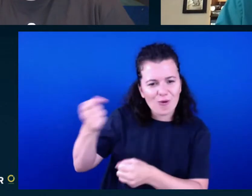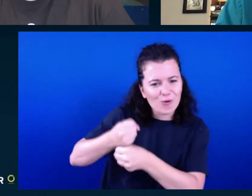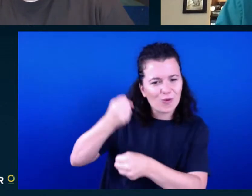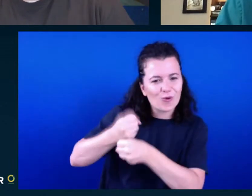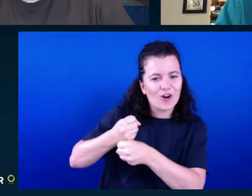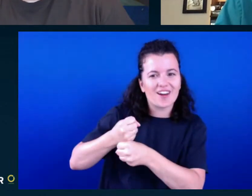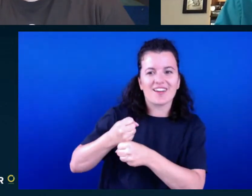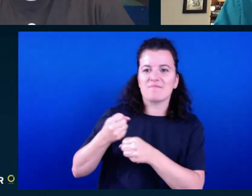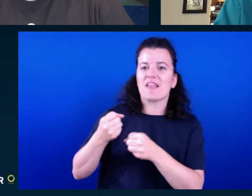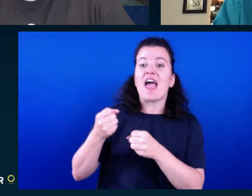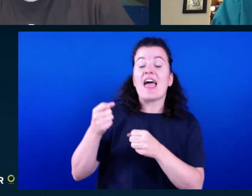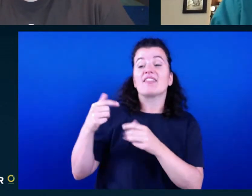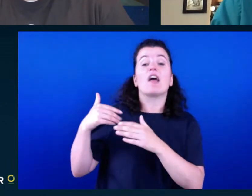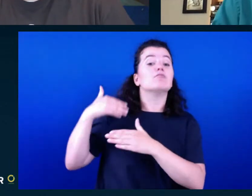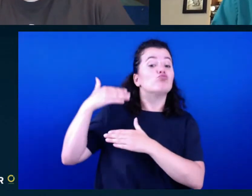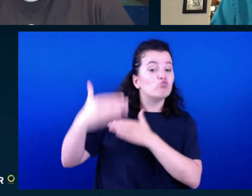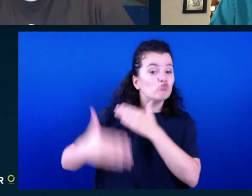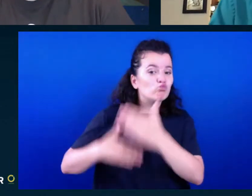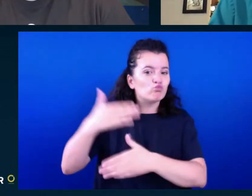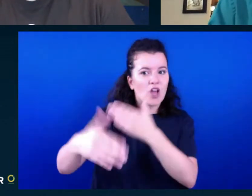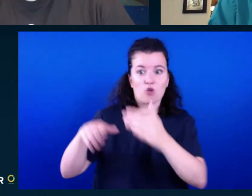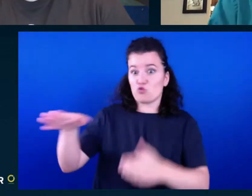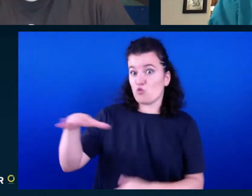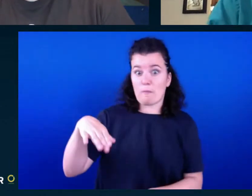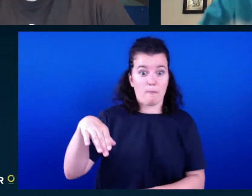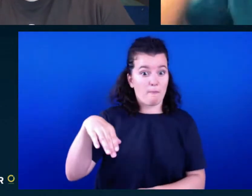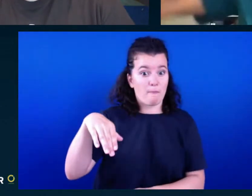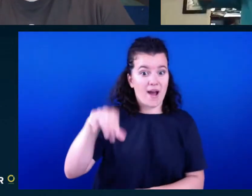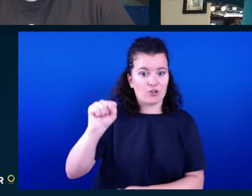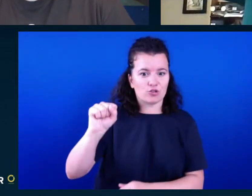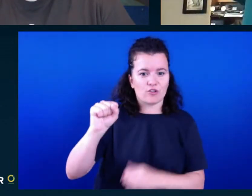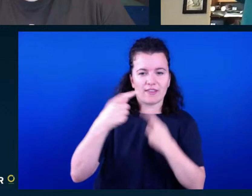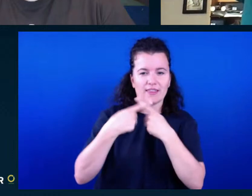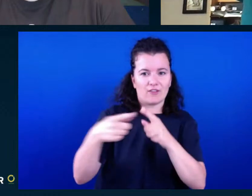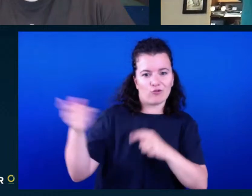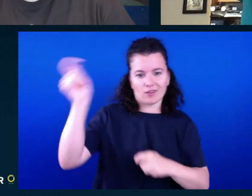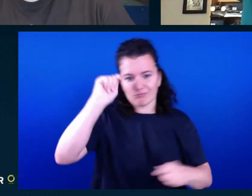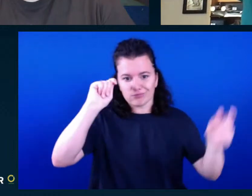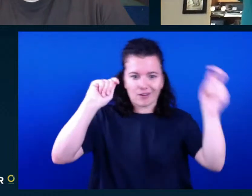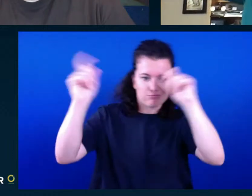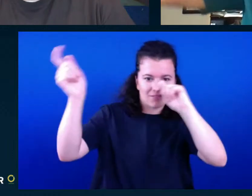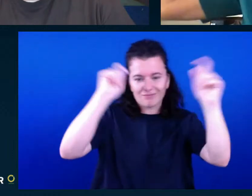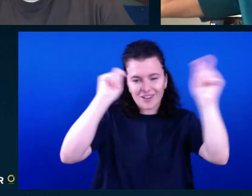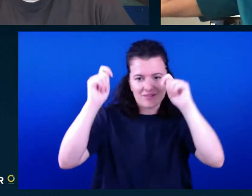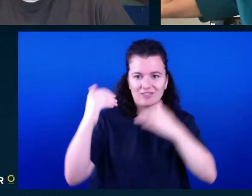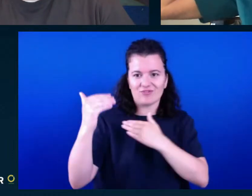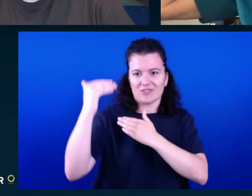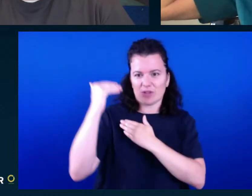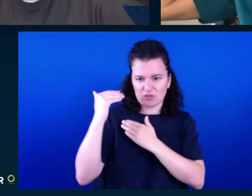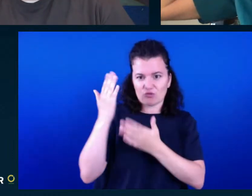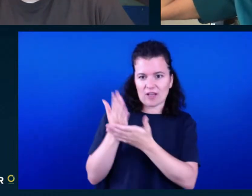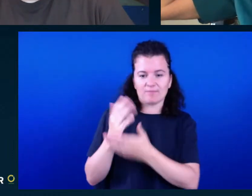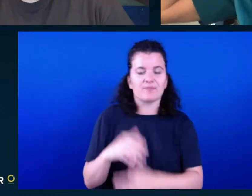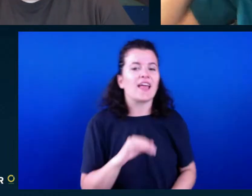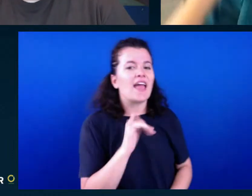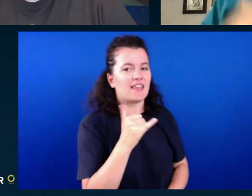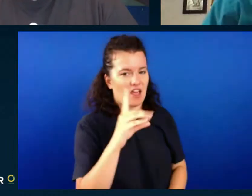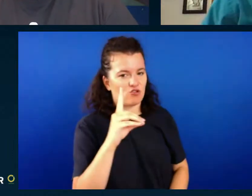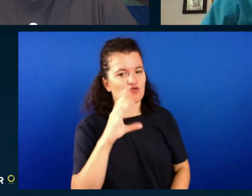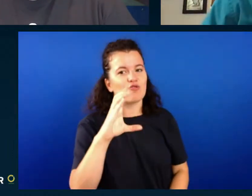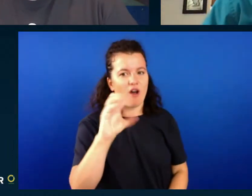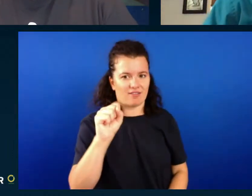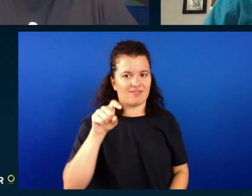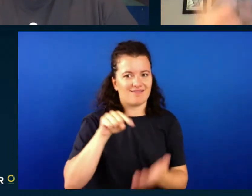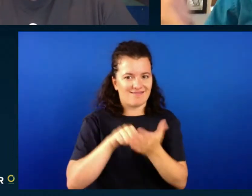of roles since then at Microsoft. Yeah, that's true. So my latest is I am on the .NET community team, and